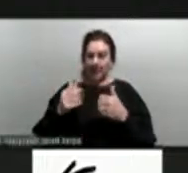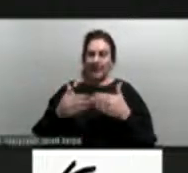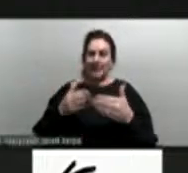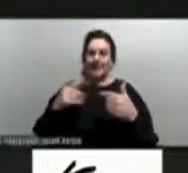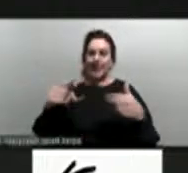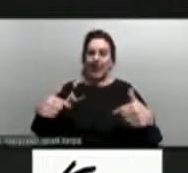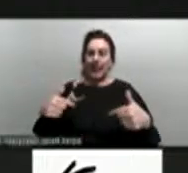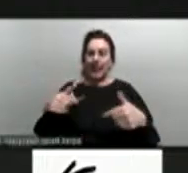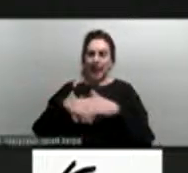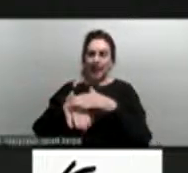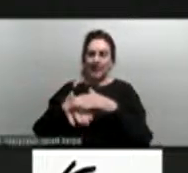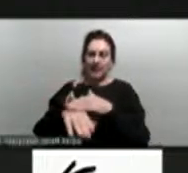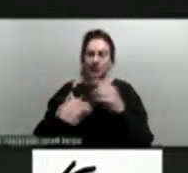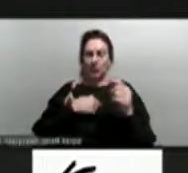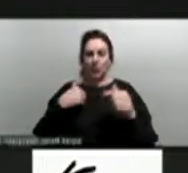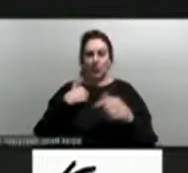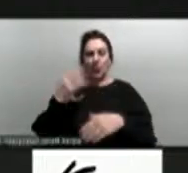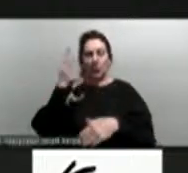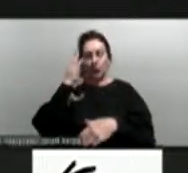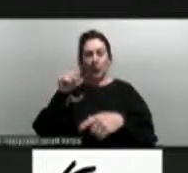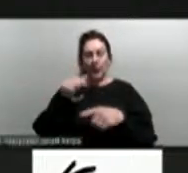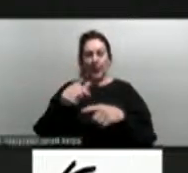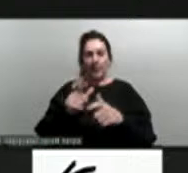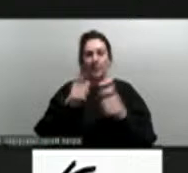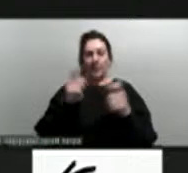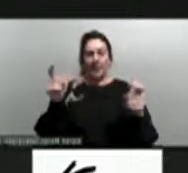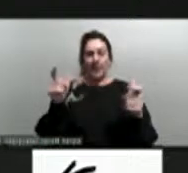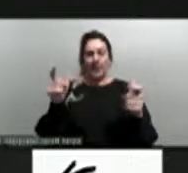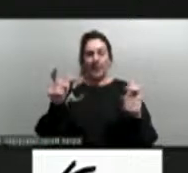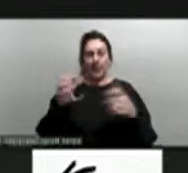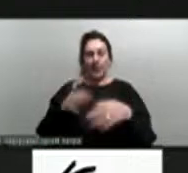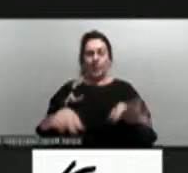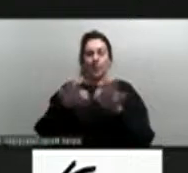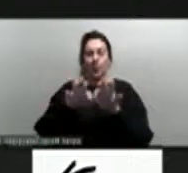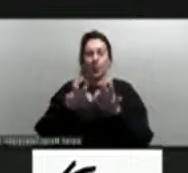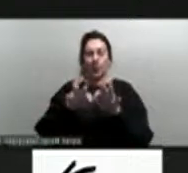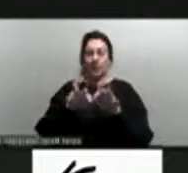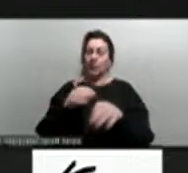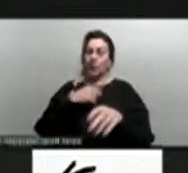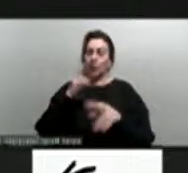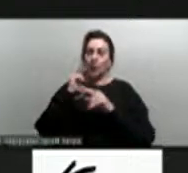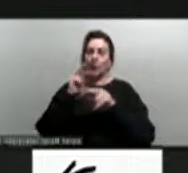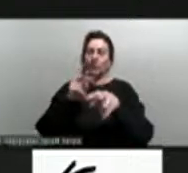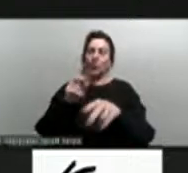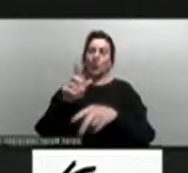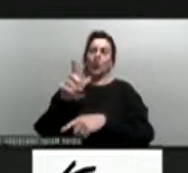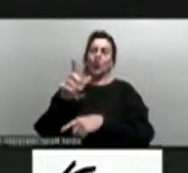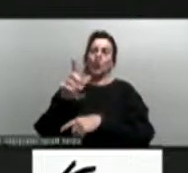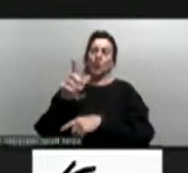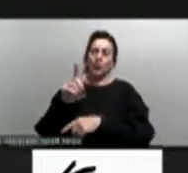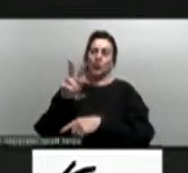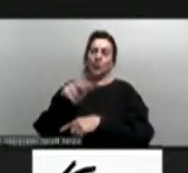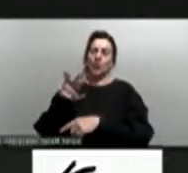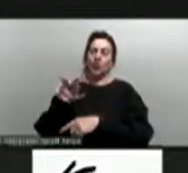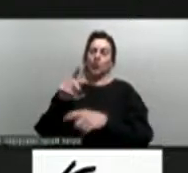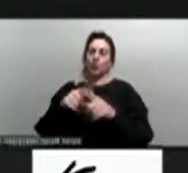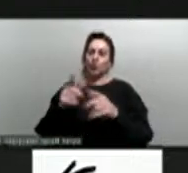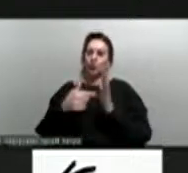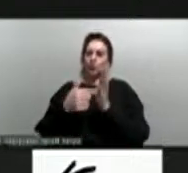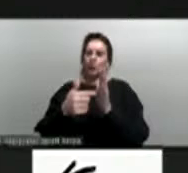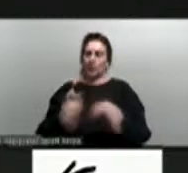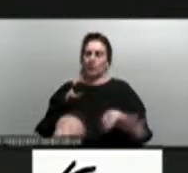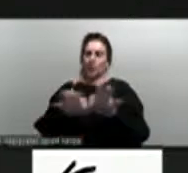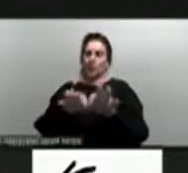confident that transportation will be championed as the core issue in the coming year. We're just really looking forward to the 21-22 budget to also reflect that. Thank you very much.